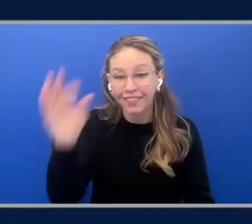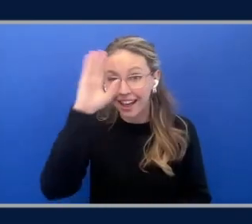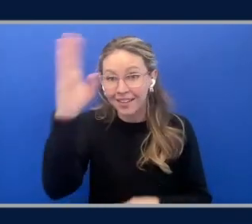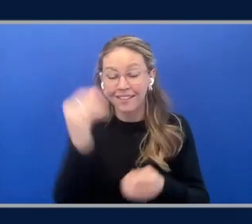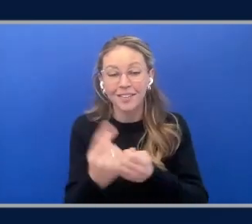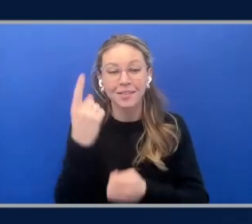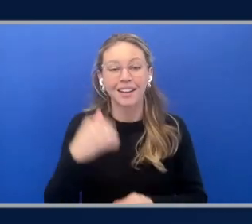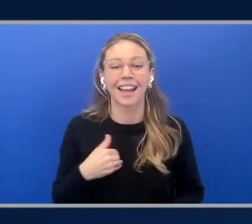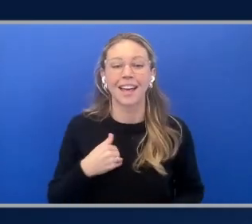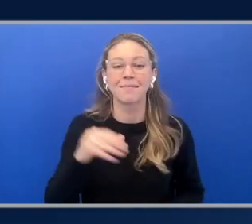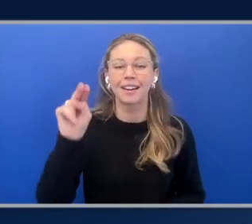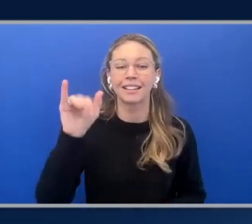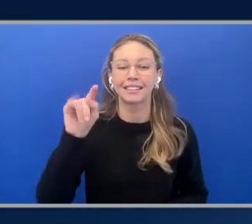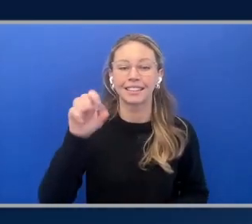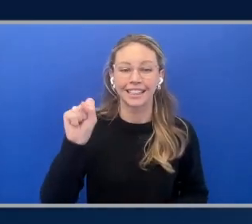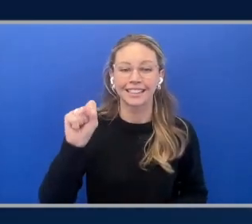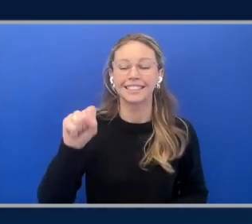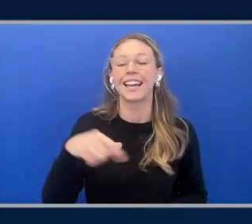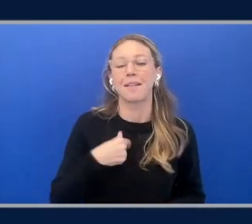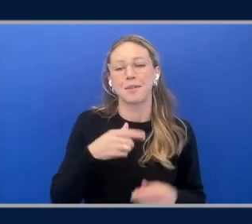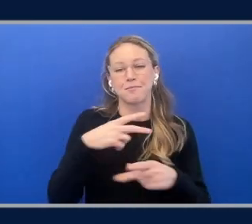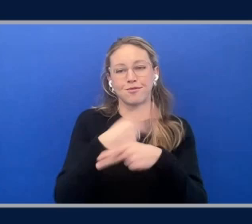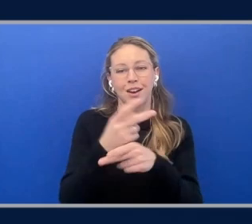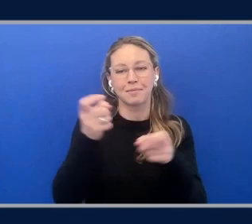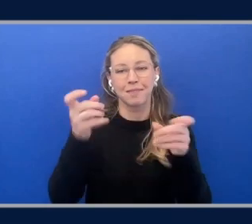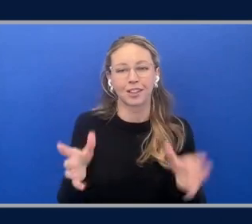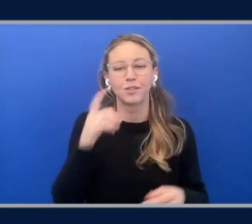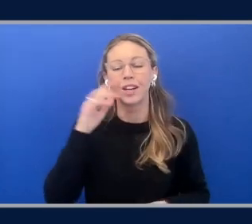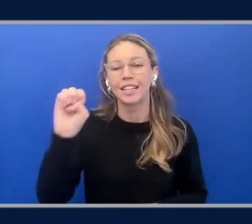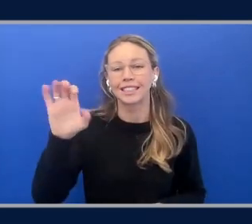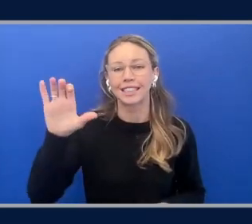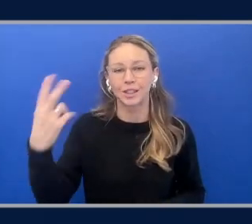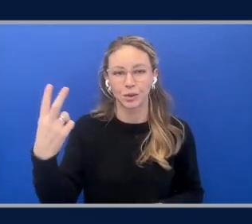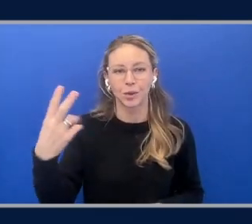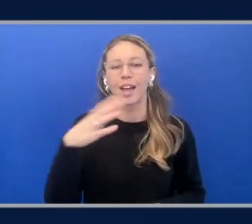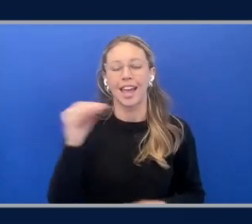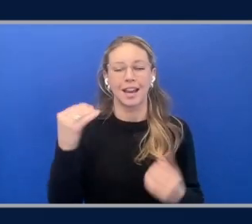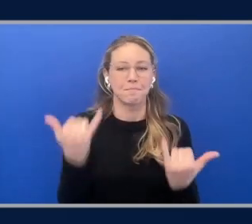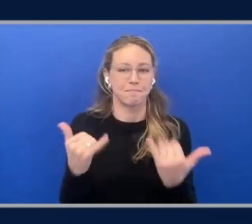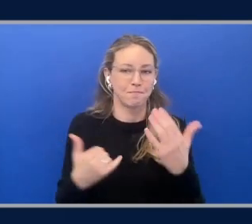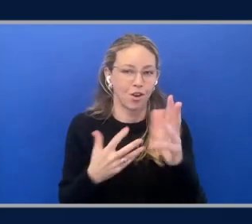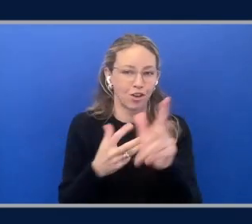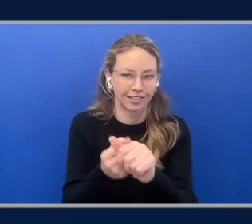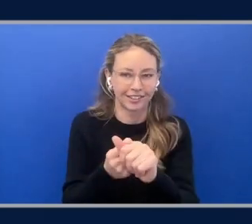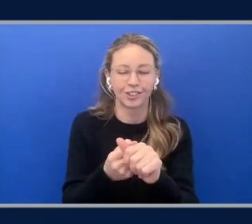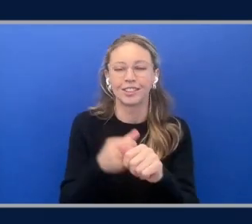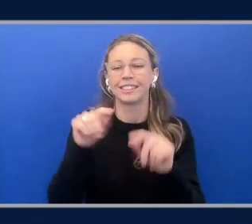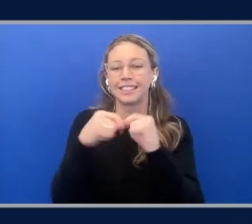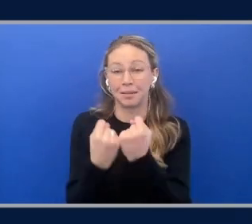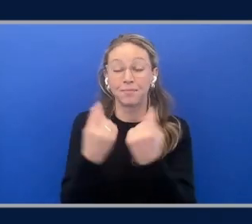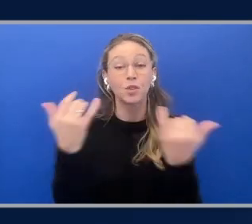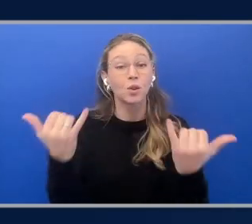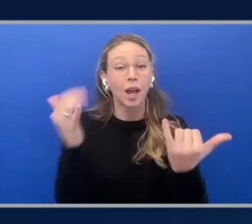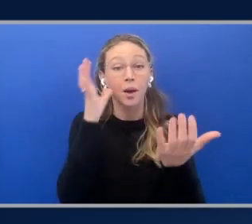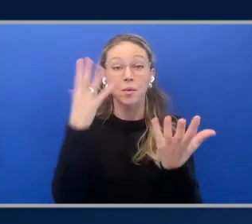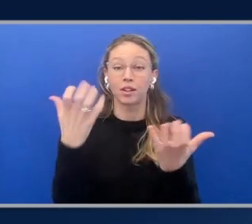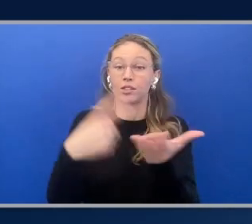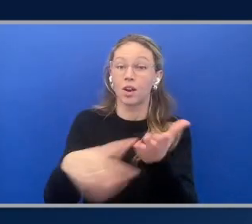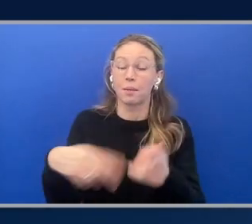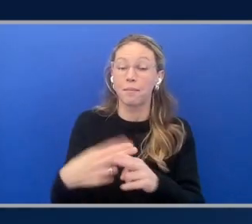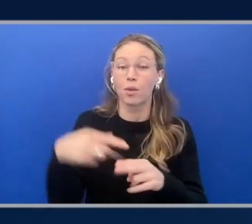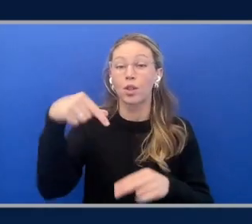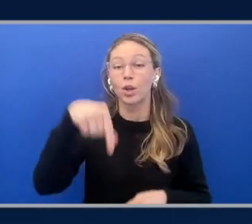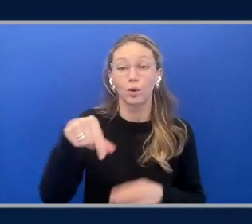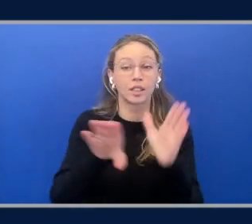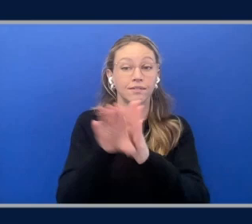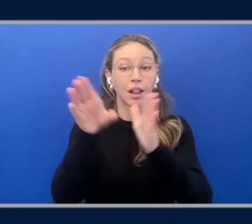Nitz Jagannathan, and I'm a product manager in the EC2 Windows and Modernization team. And today I'm here to talk about the Q developer and how